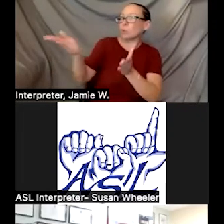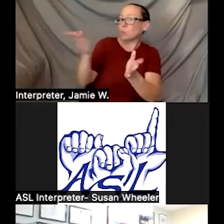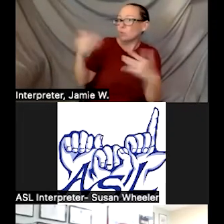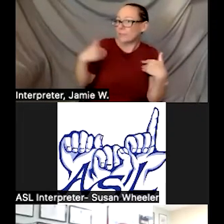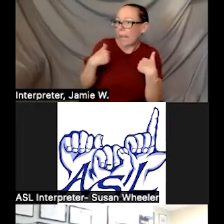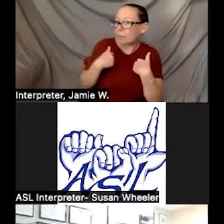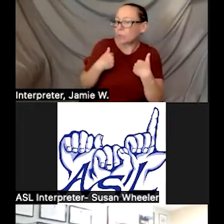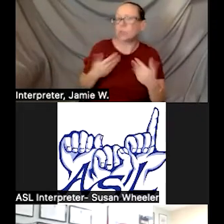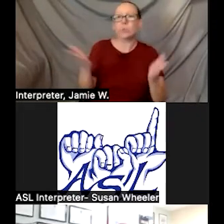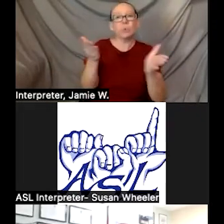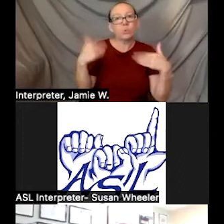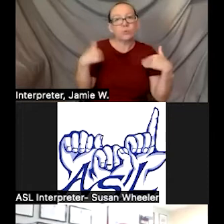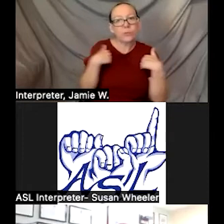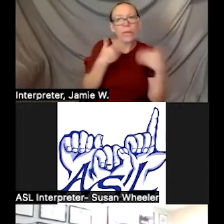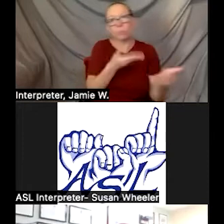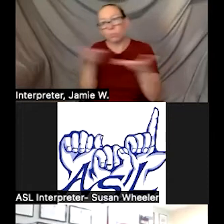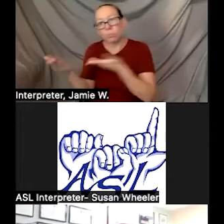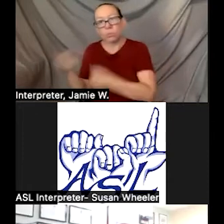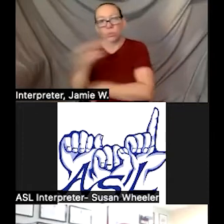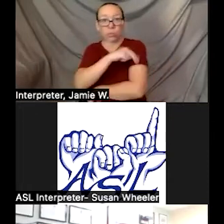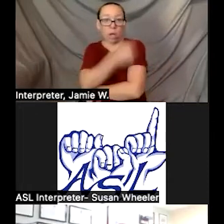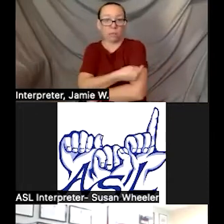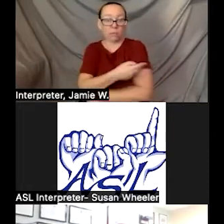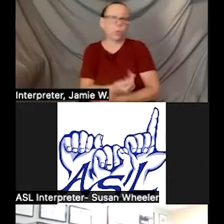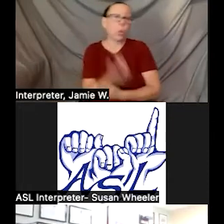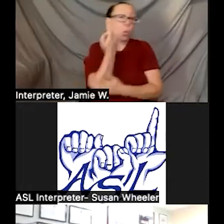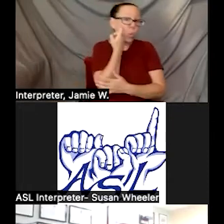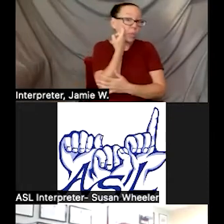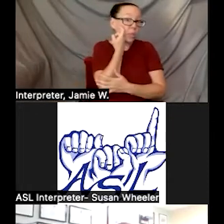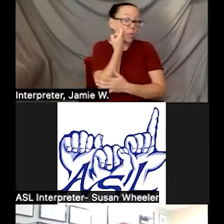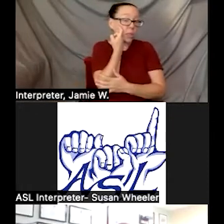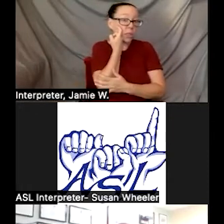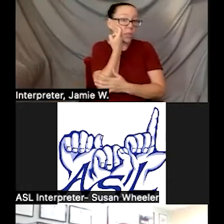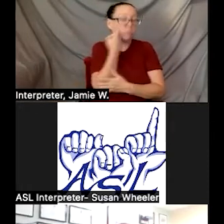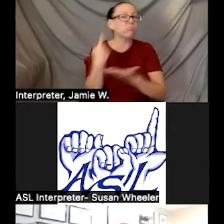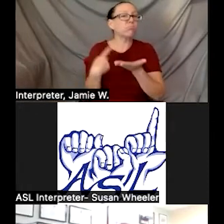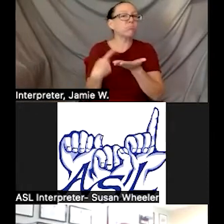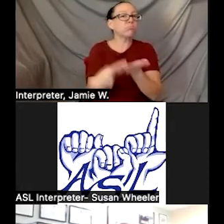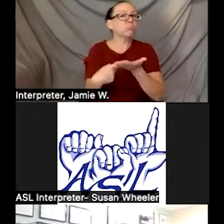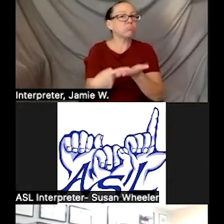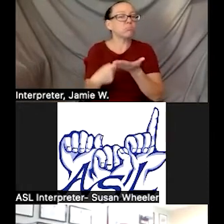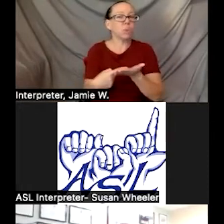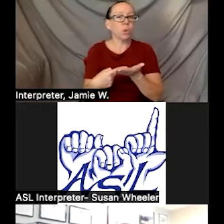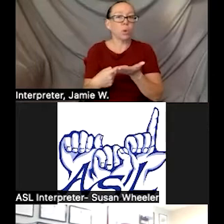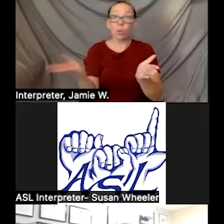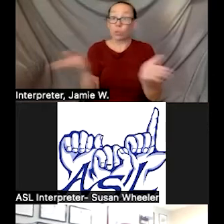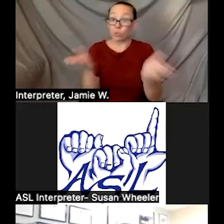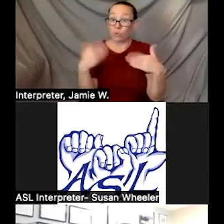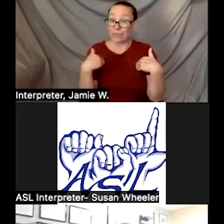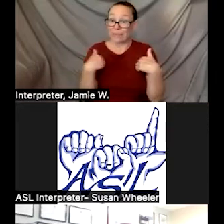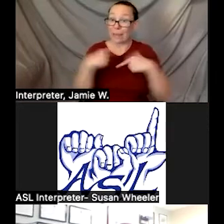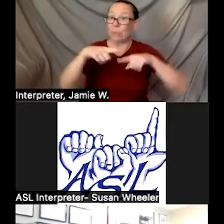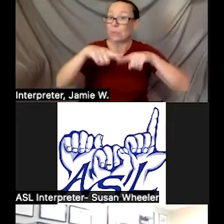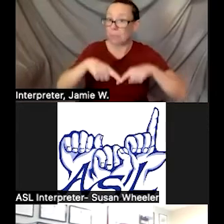You know, there isn't an exercise that I've done recently where this isn't a discussion. There's service animal dependence. And I